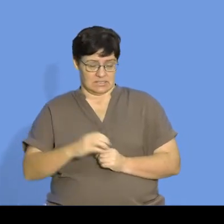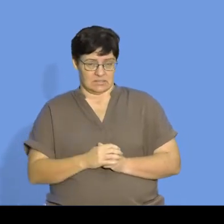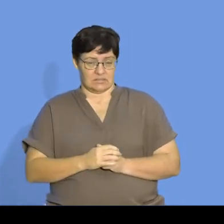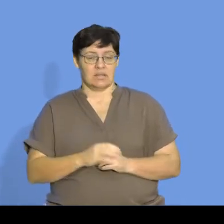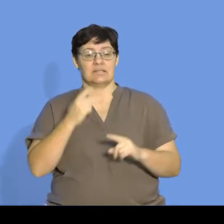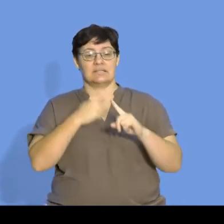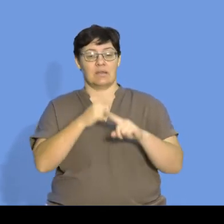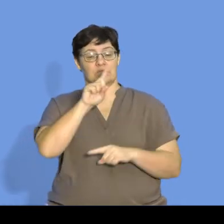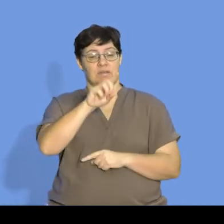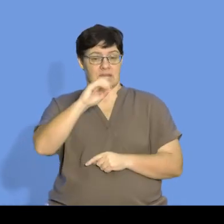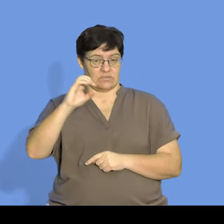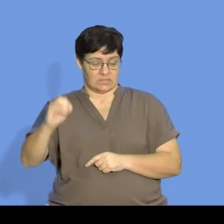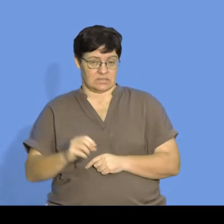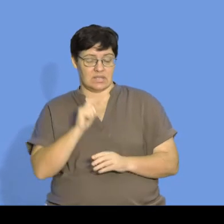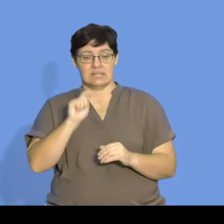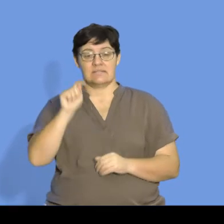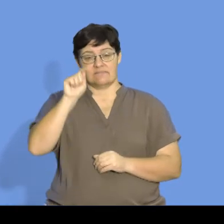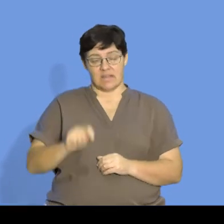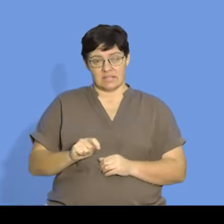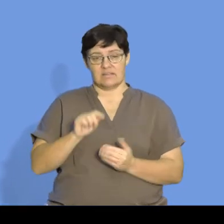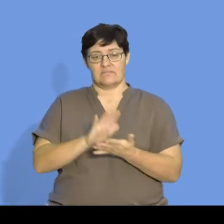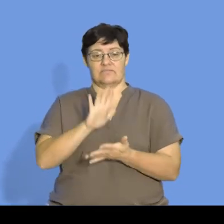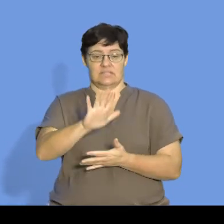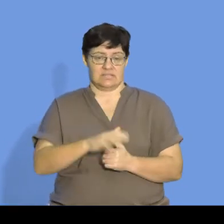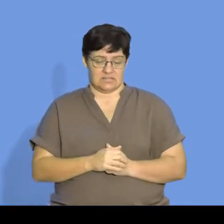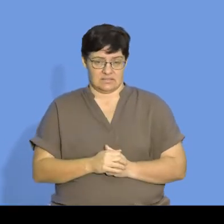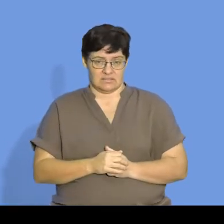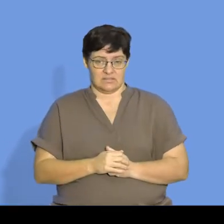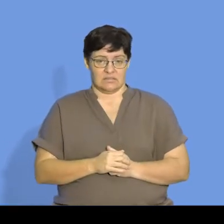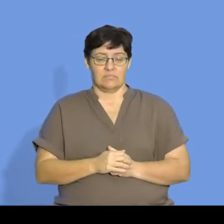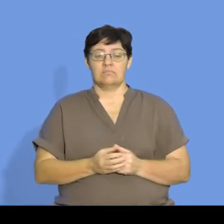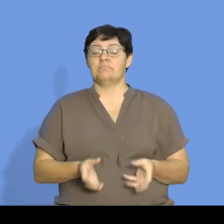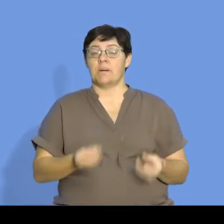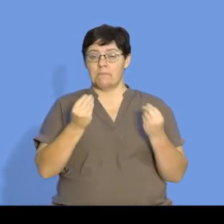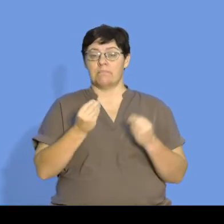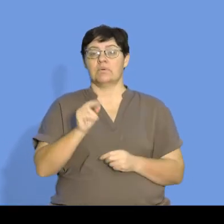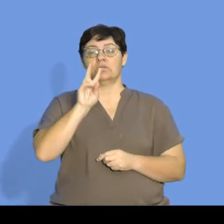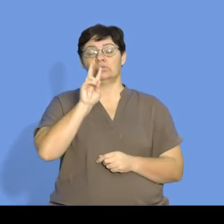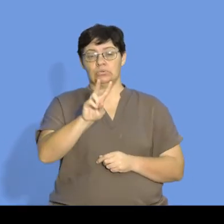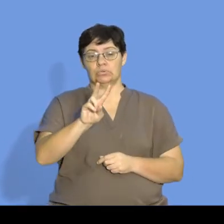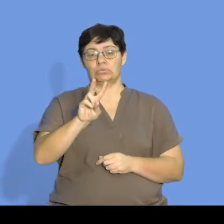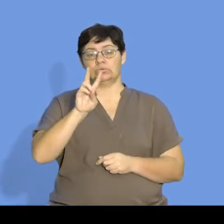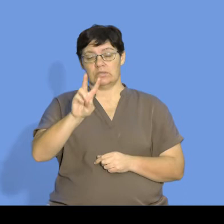33,600 times 100 divided by 15, and that will give you a figure of